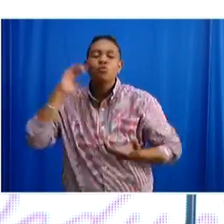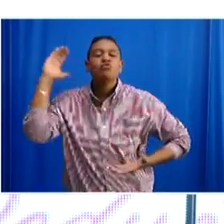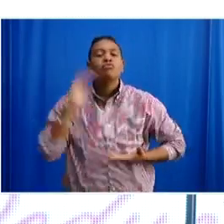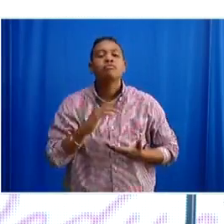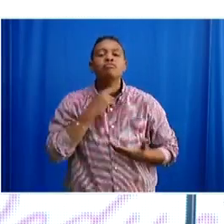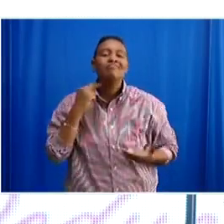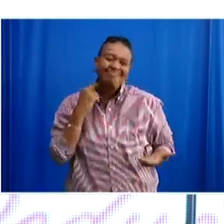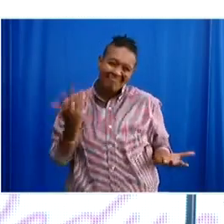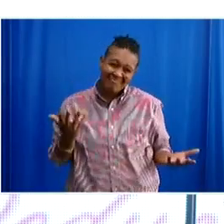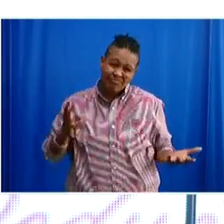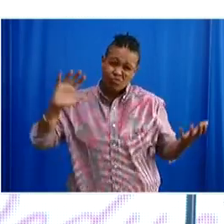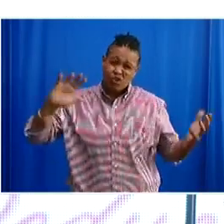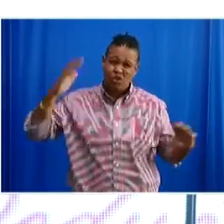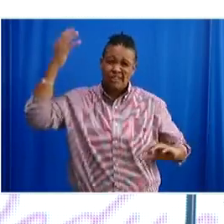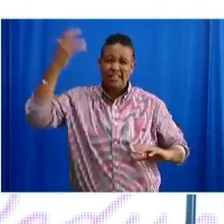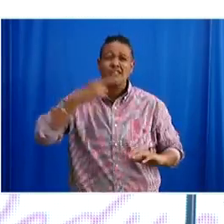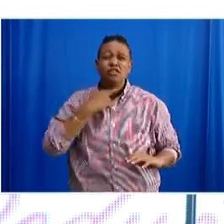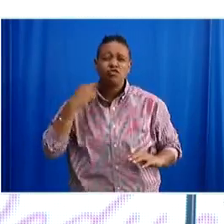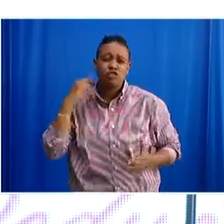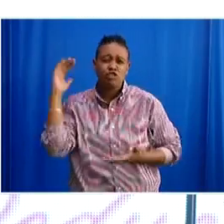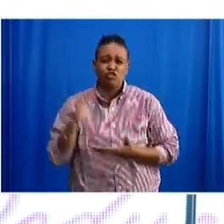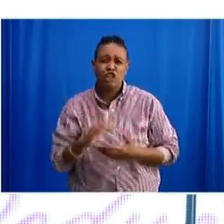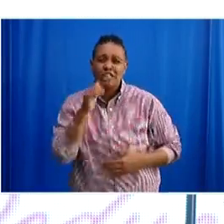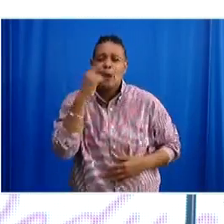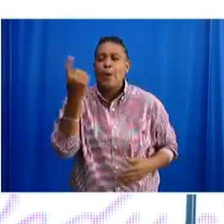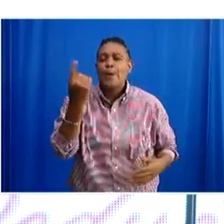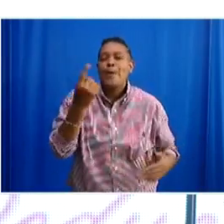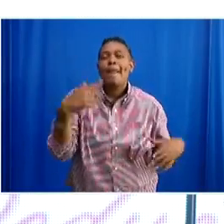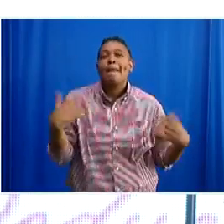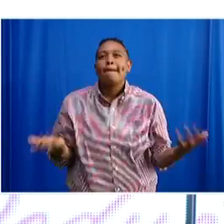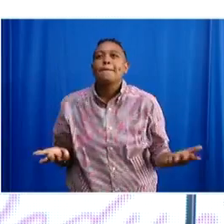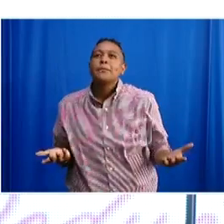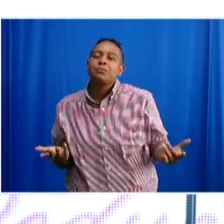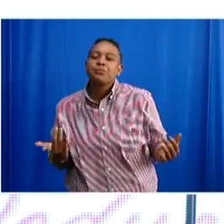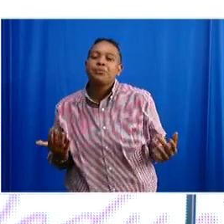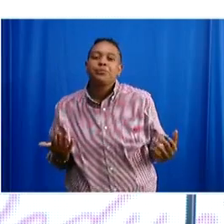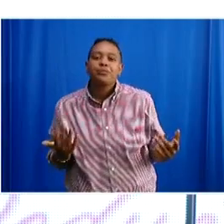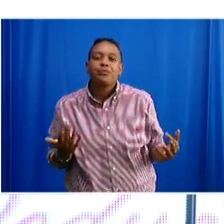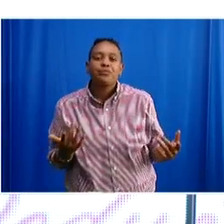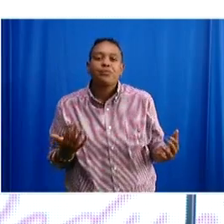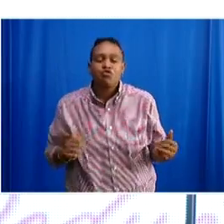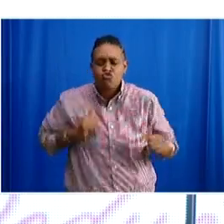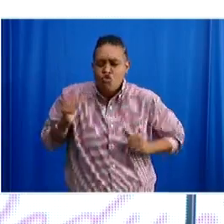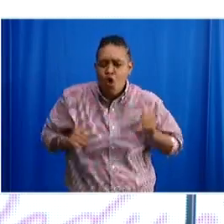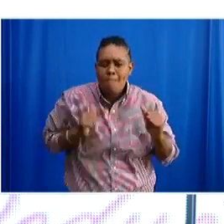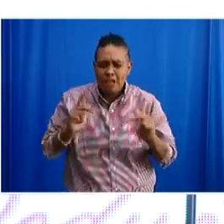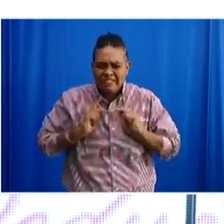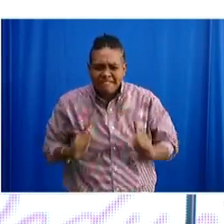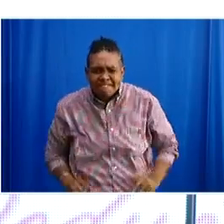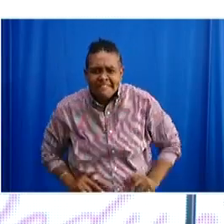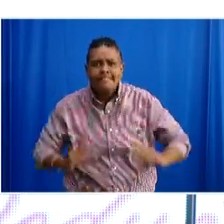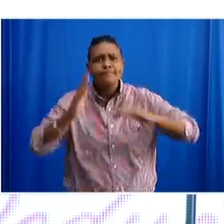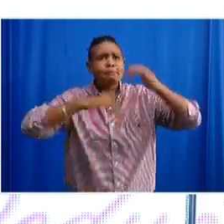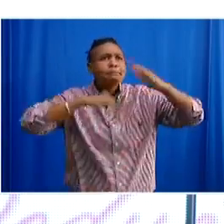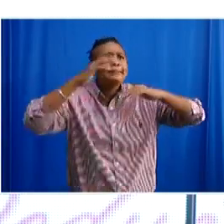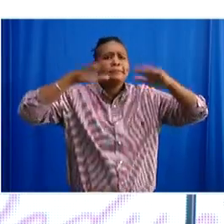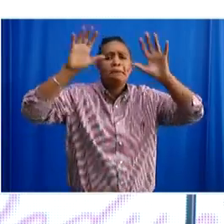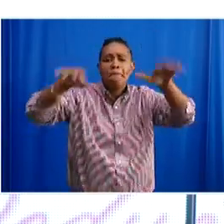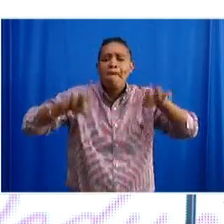So disaster risk reduction is not merely about the robust physical infrastructure.